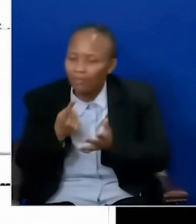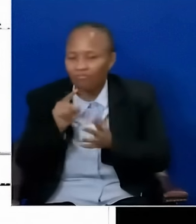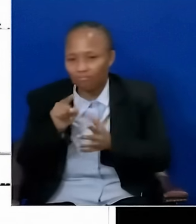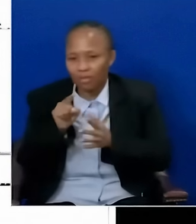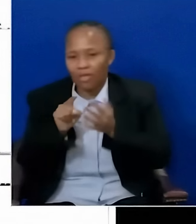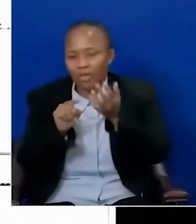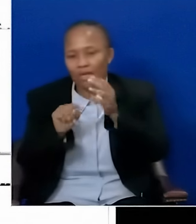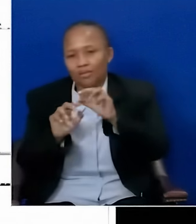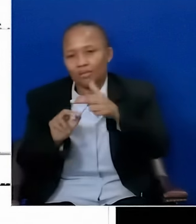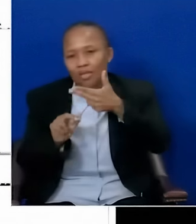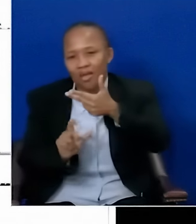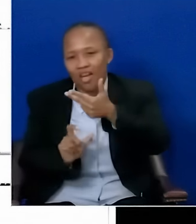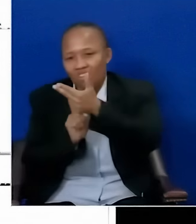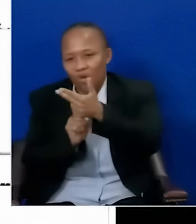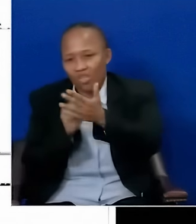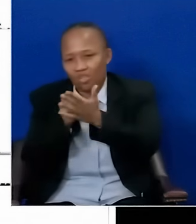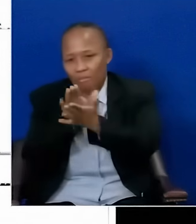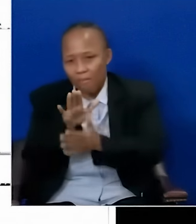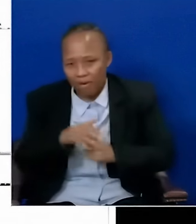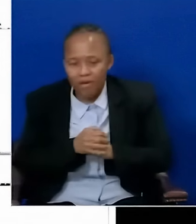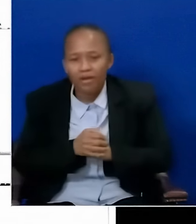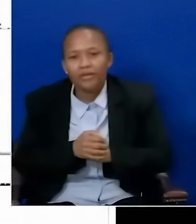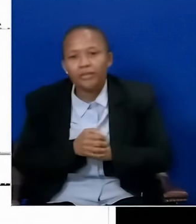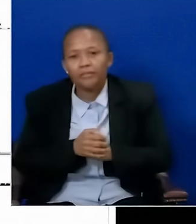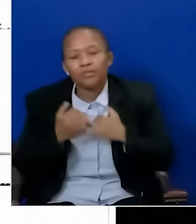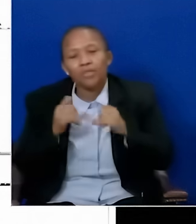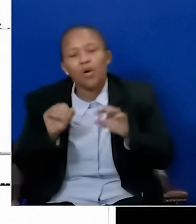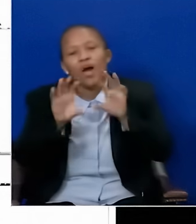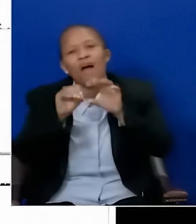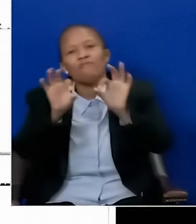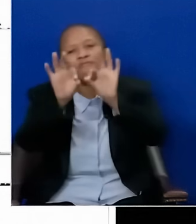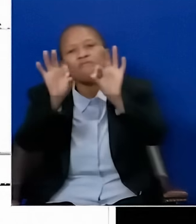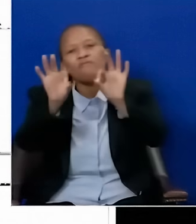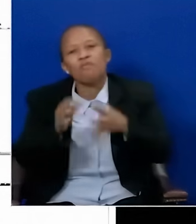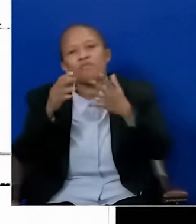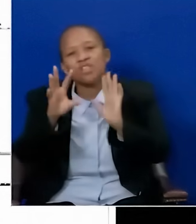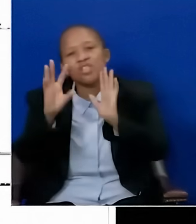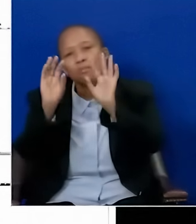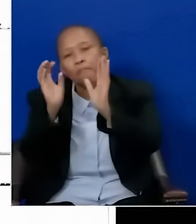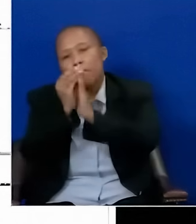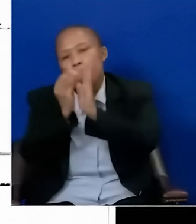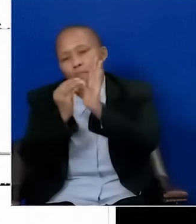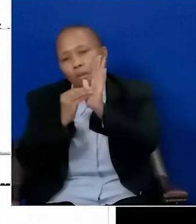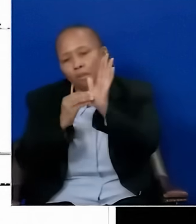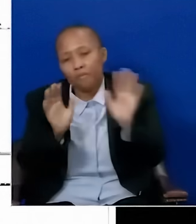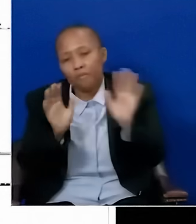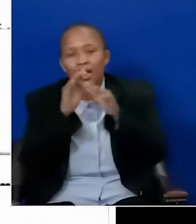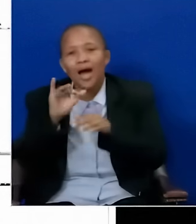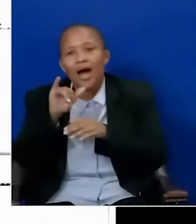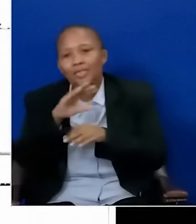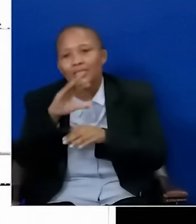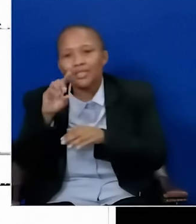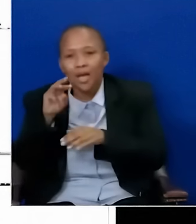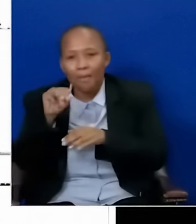Then they referred to the form that he completed. On ICDMS, the affidavit was